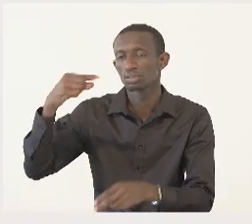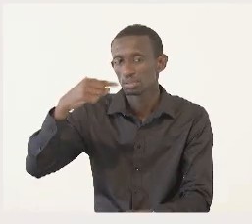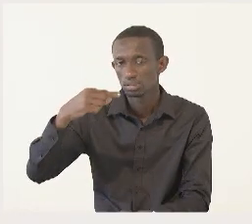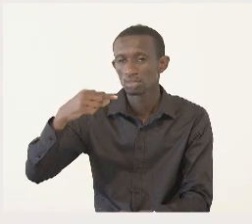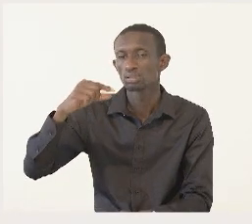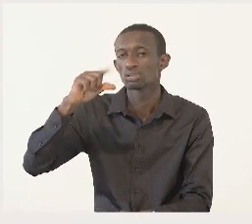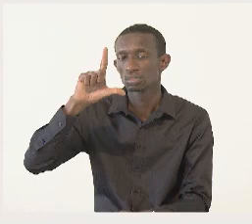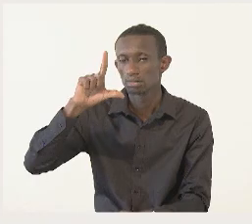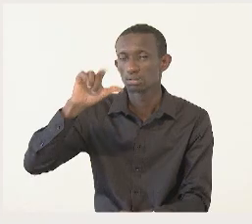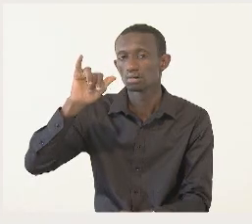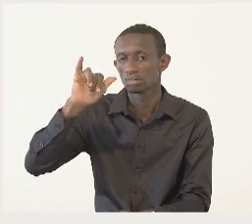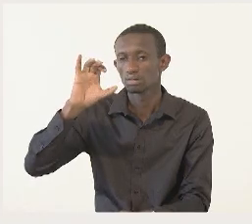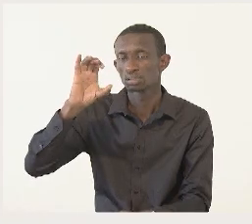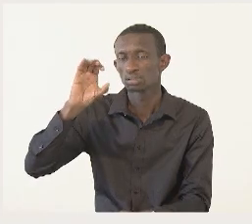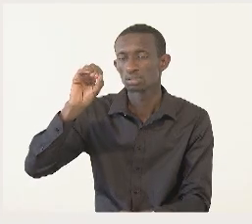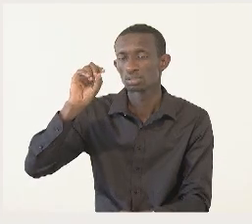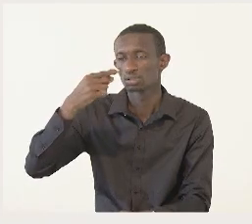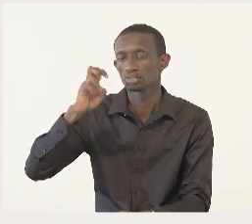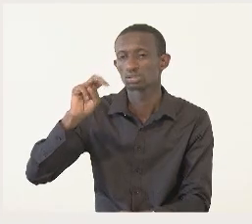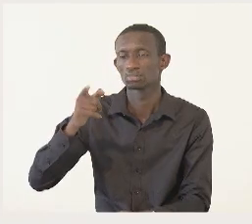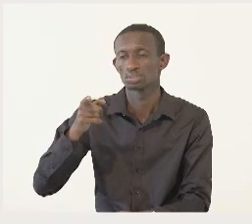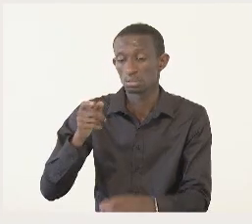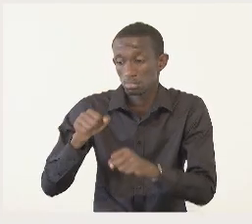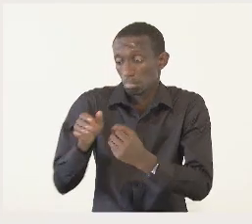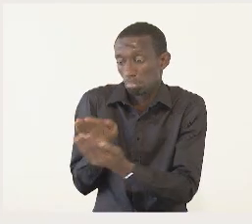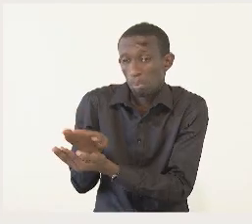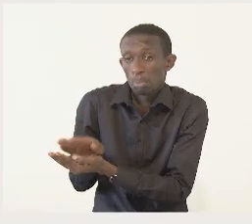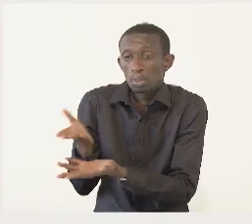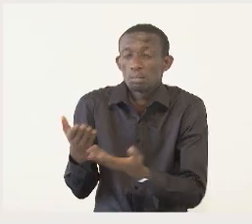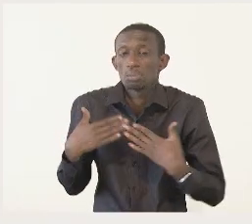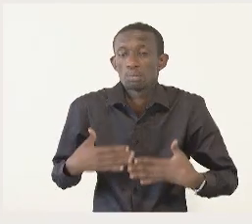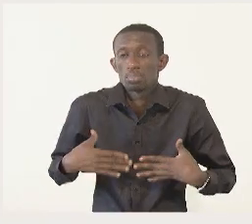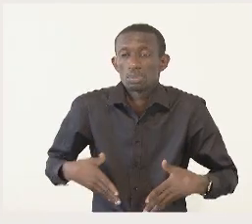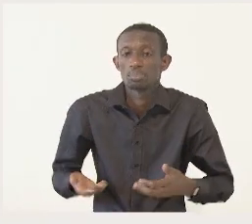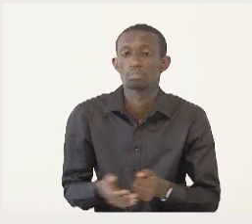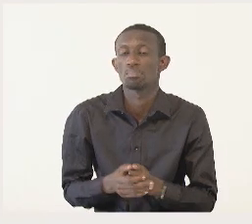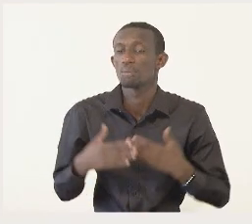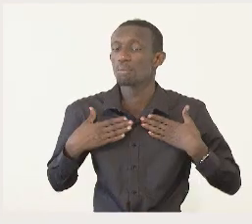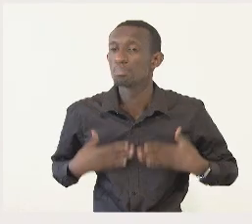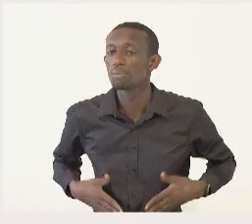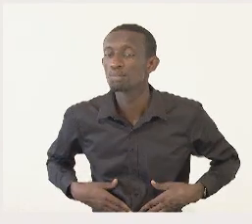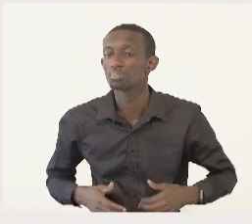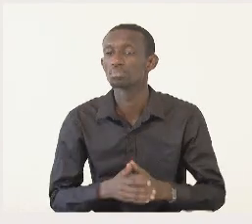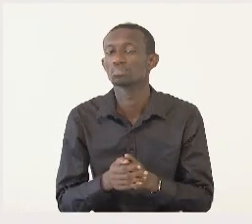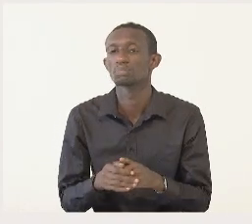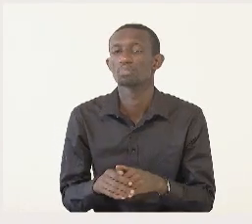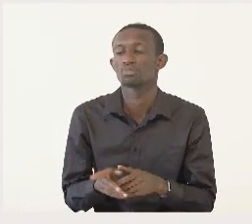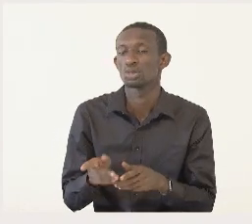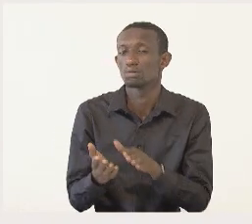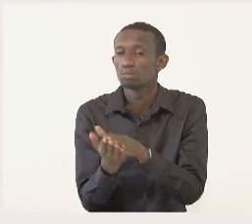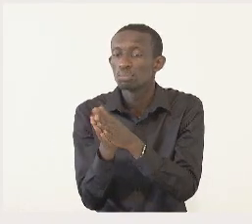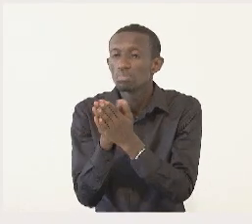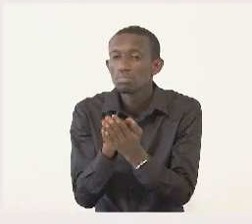that glycogen can just be stored in the body, in the liver, specifically in organ which is called the liver, which could be converted